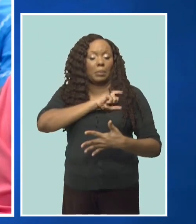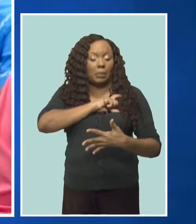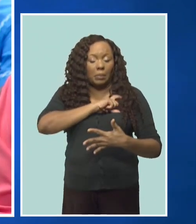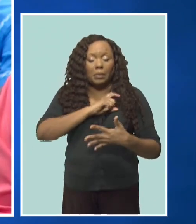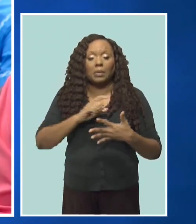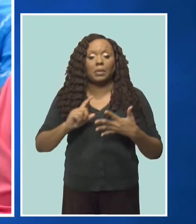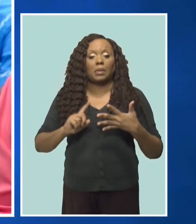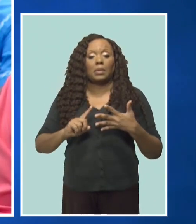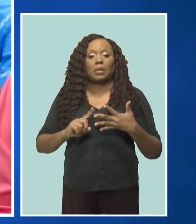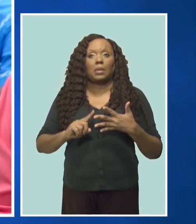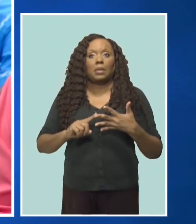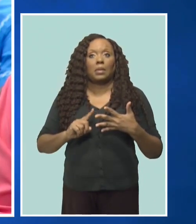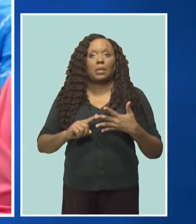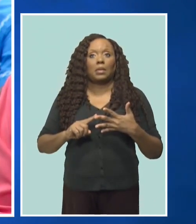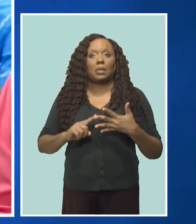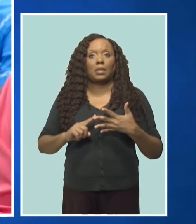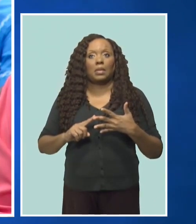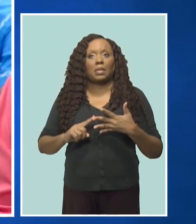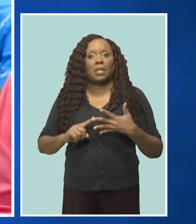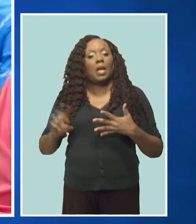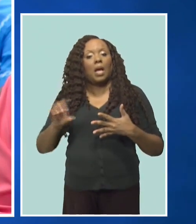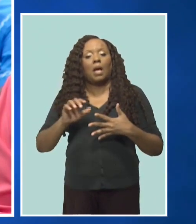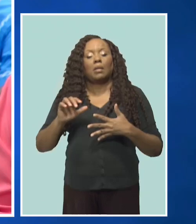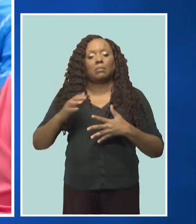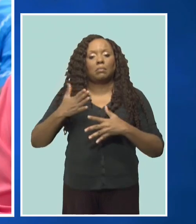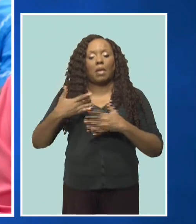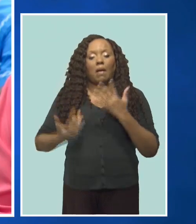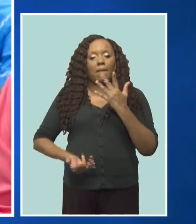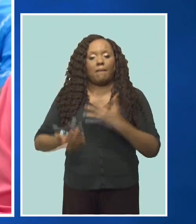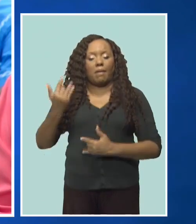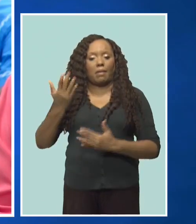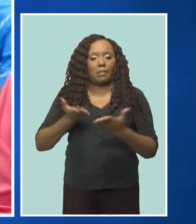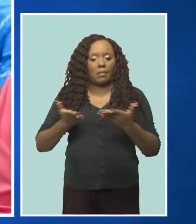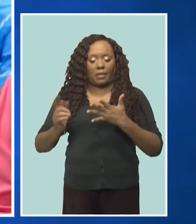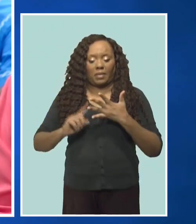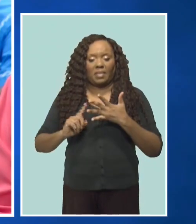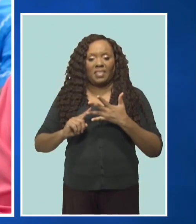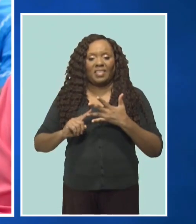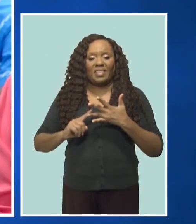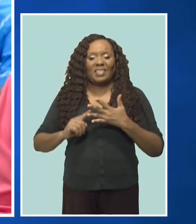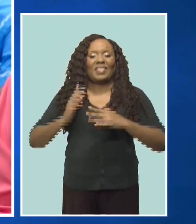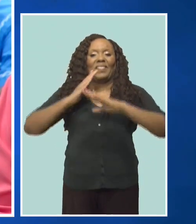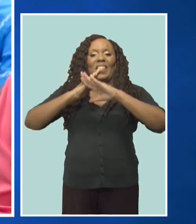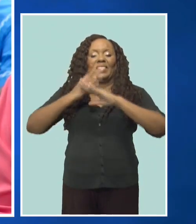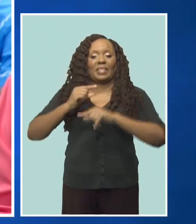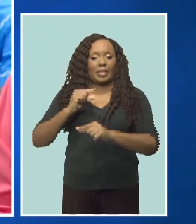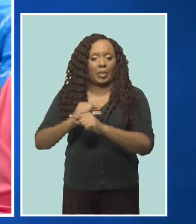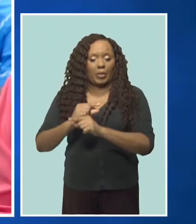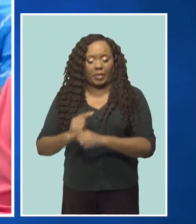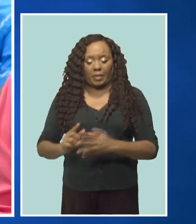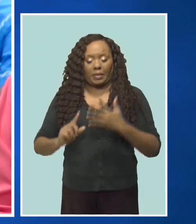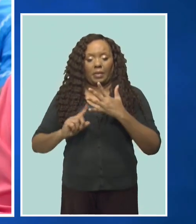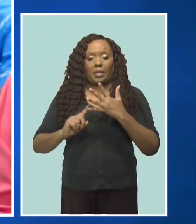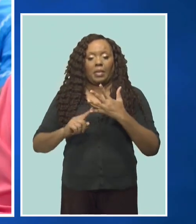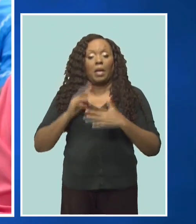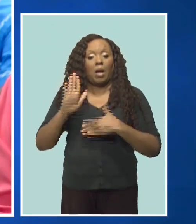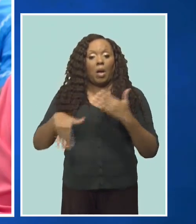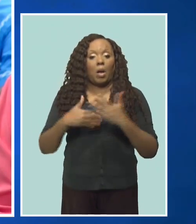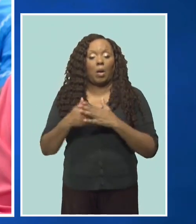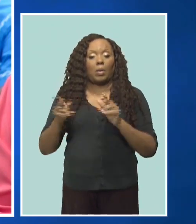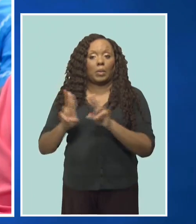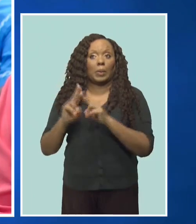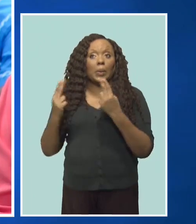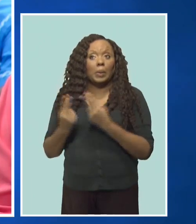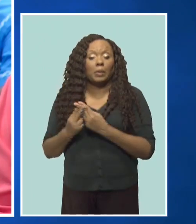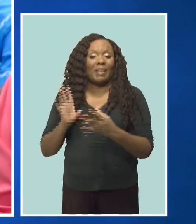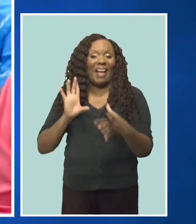Service, Defense and Security Division, the Fire Service, all the unions that are associated with the